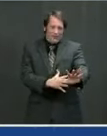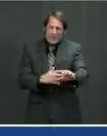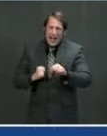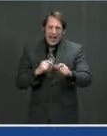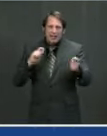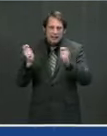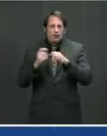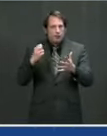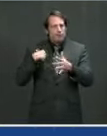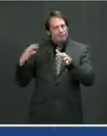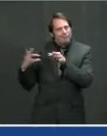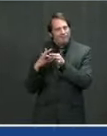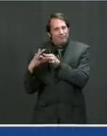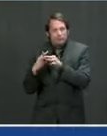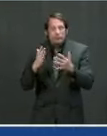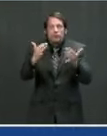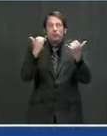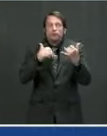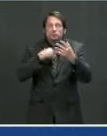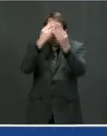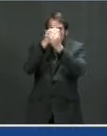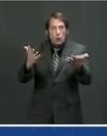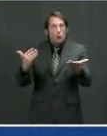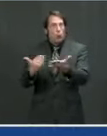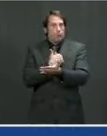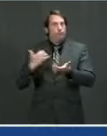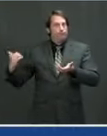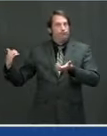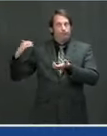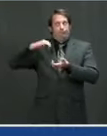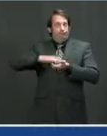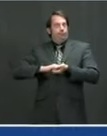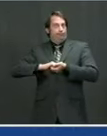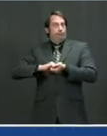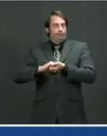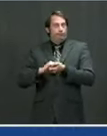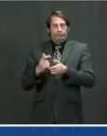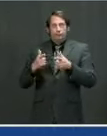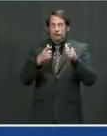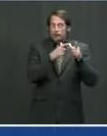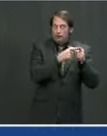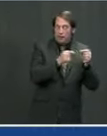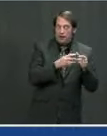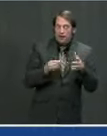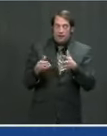and reliance partnership, CORE, between Japan and the United States that will